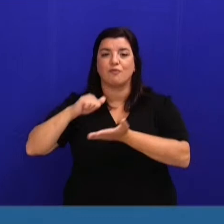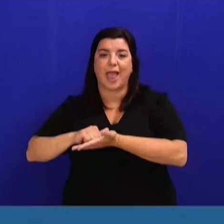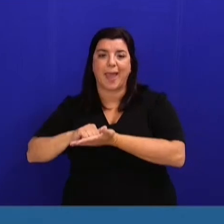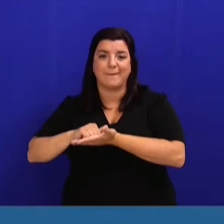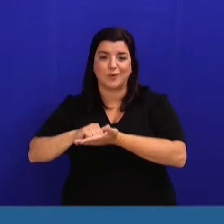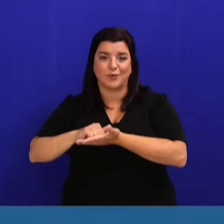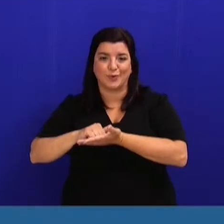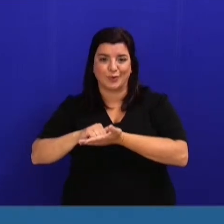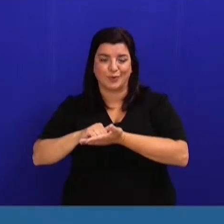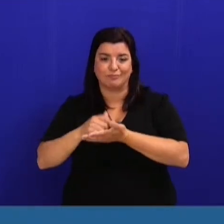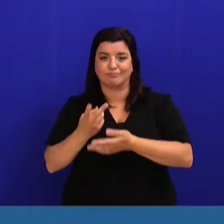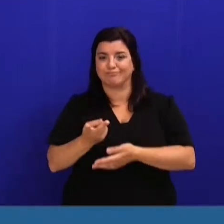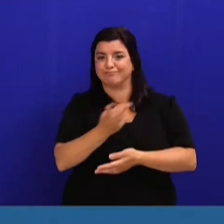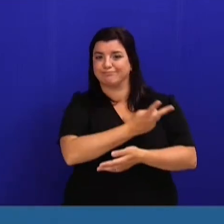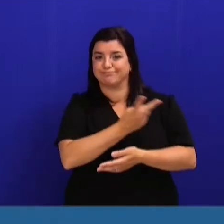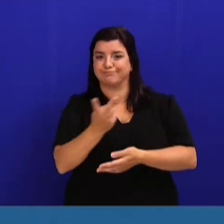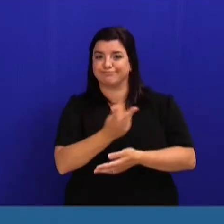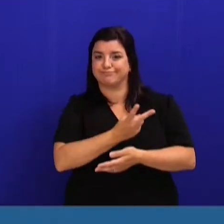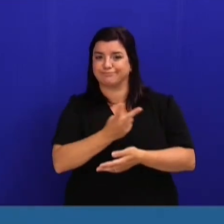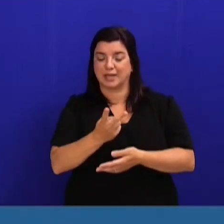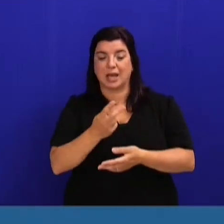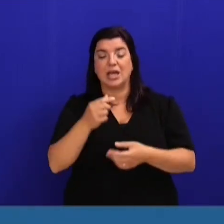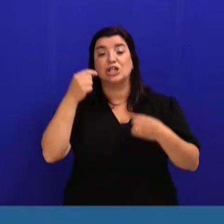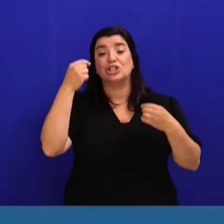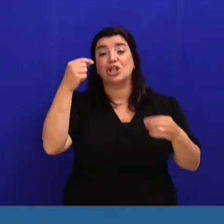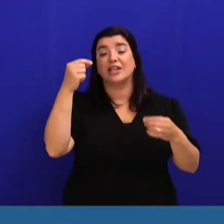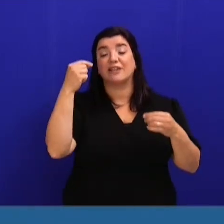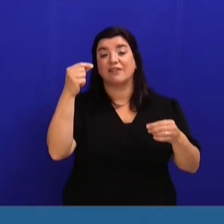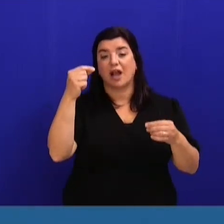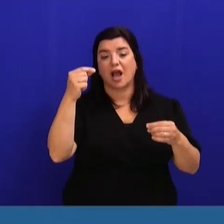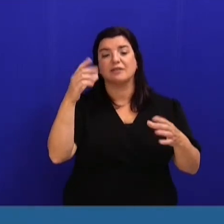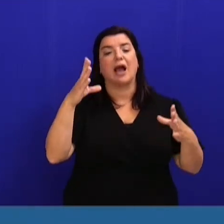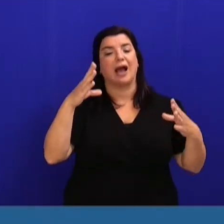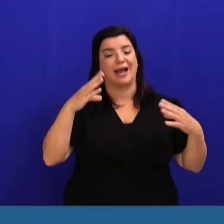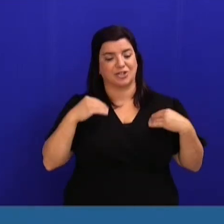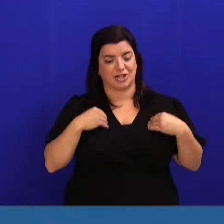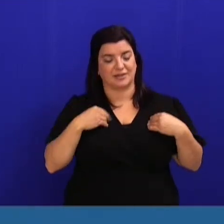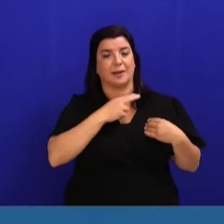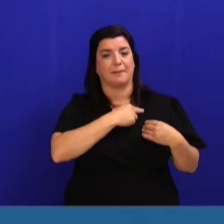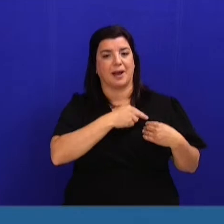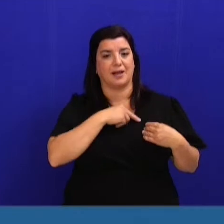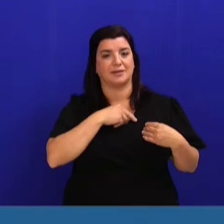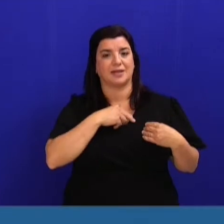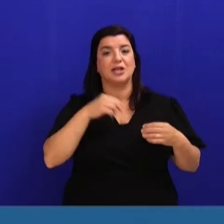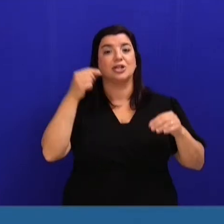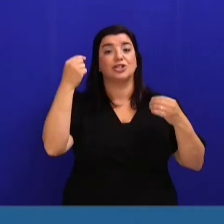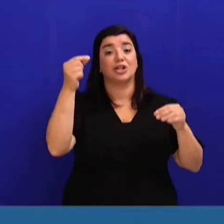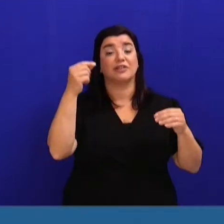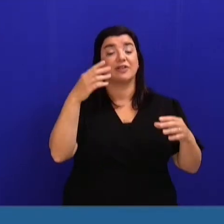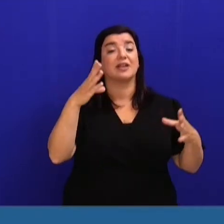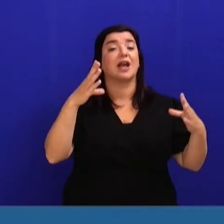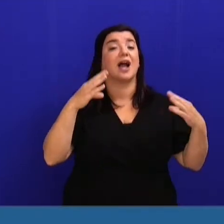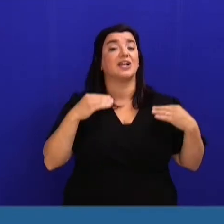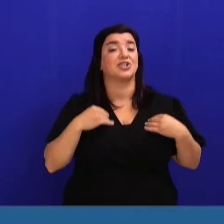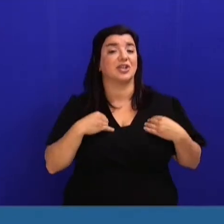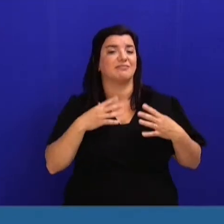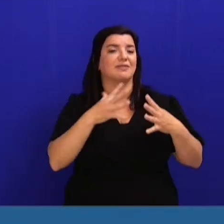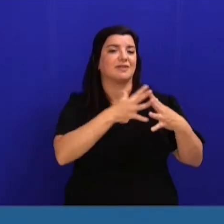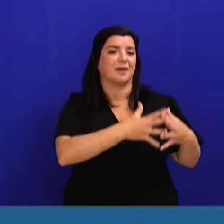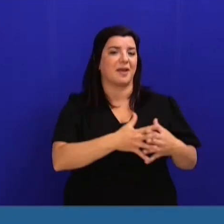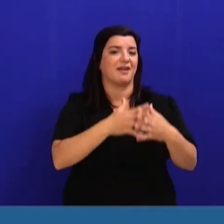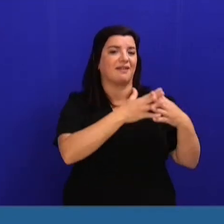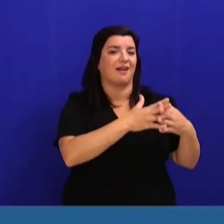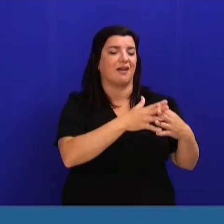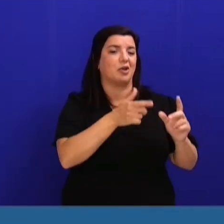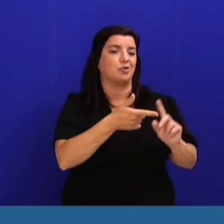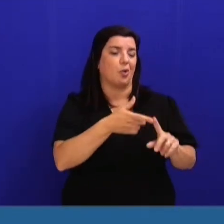wkoll tibda taraf ukoll ċertifikati ta' pajjiżi oħrajn li huma barra l-Ewropa wkoll, għaliex dawk il-pajjiżi li